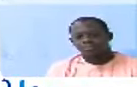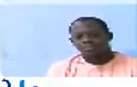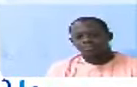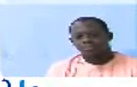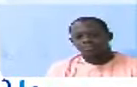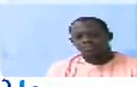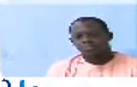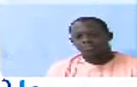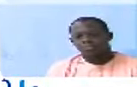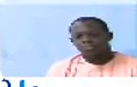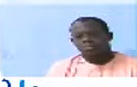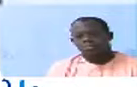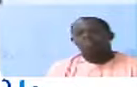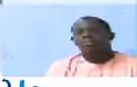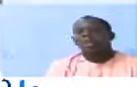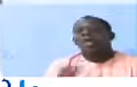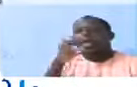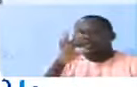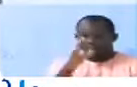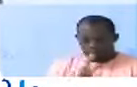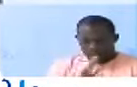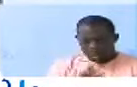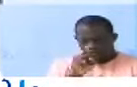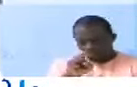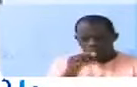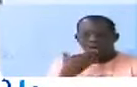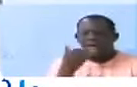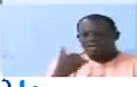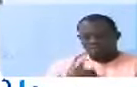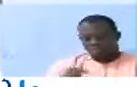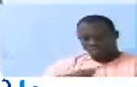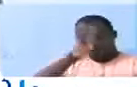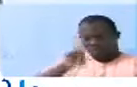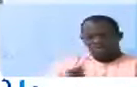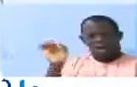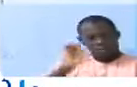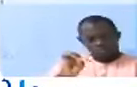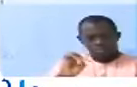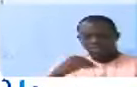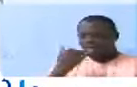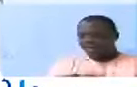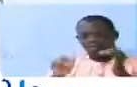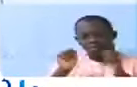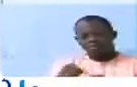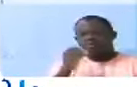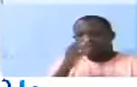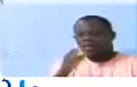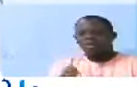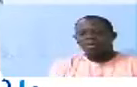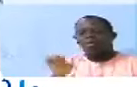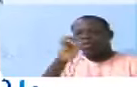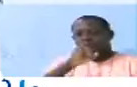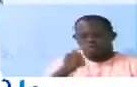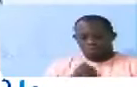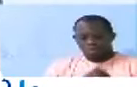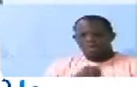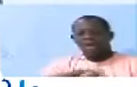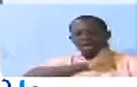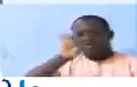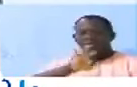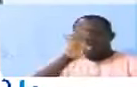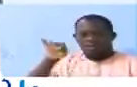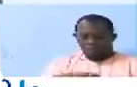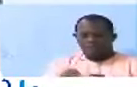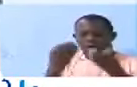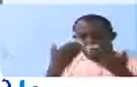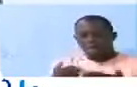Thank you very much. Well, if you hadn't asked me, I wouldn't have said it, because he's my relative. But now, I want to point it